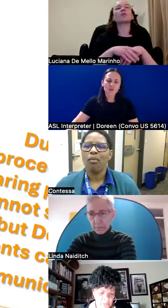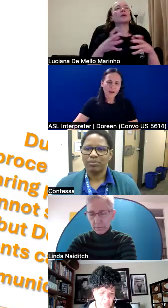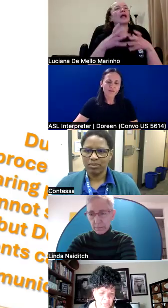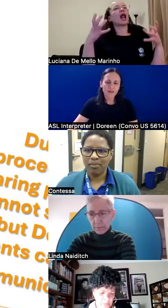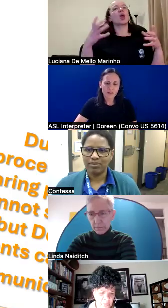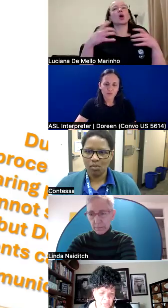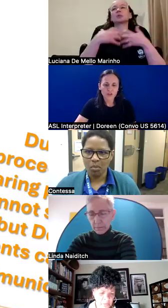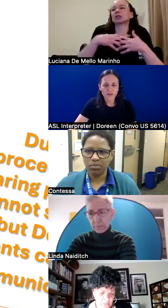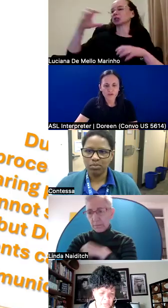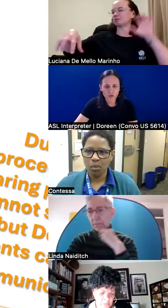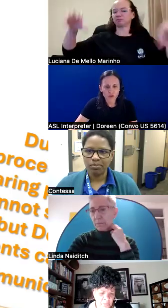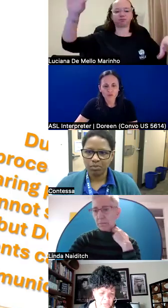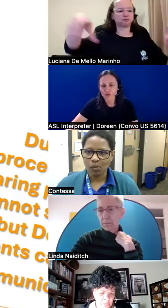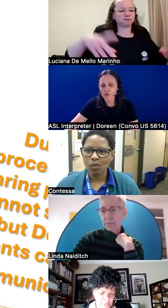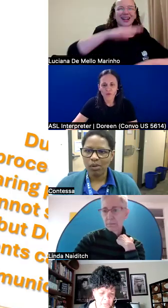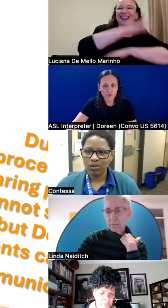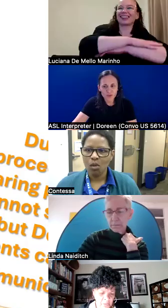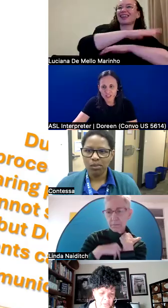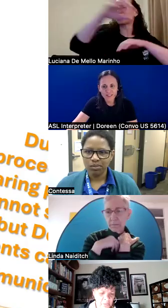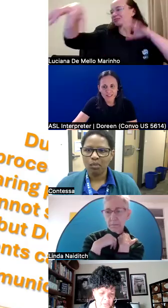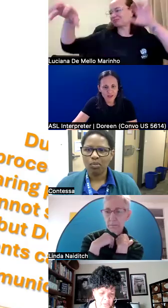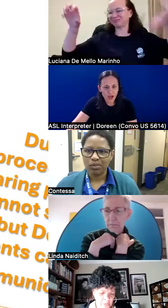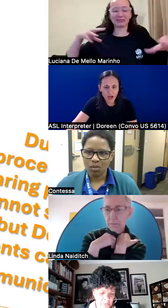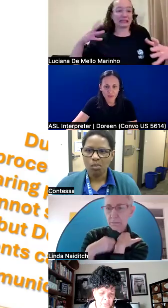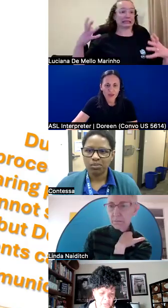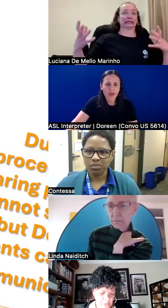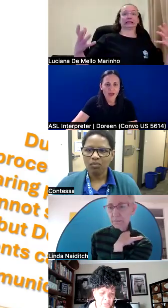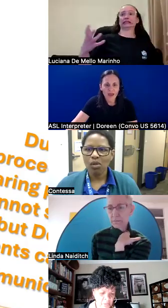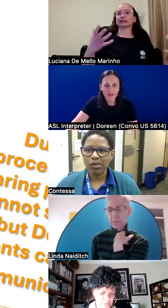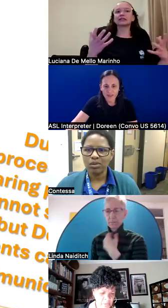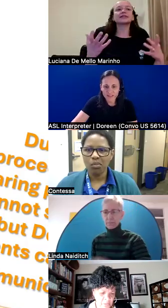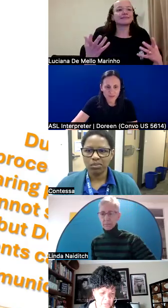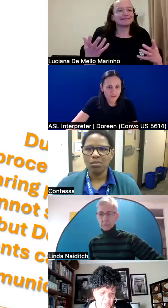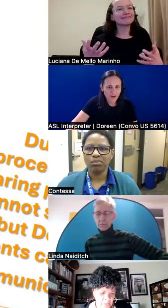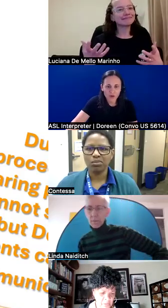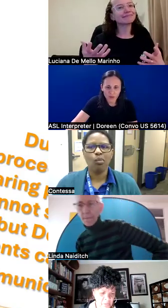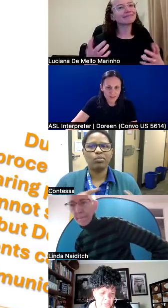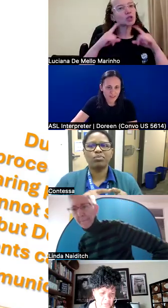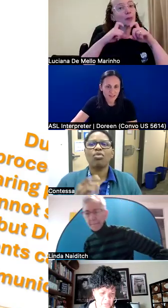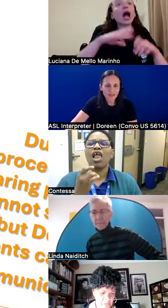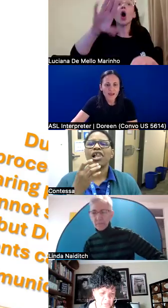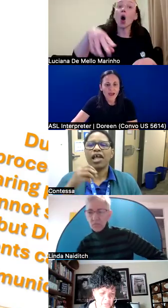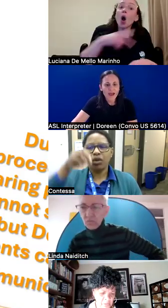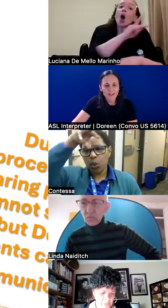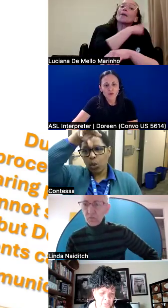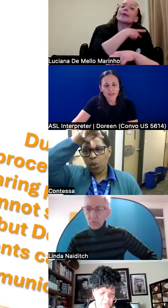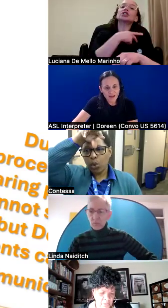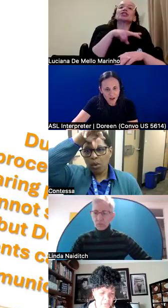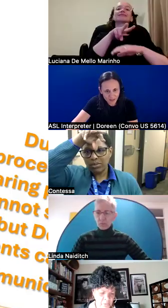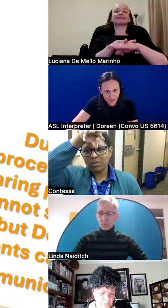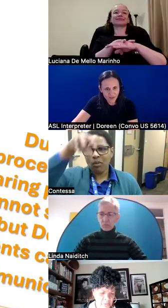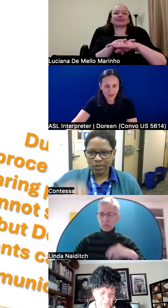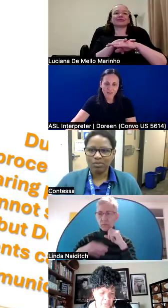So when you have when you're in the room, you have all the machines set up and things can be very noisy. And so it